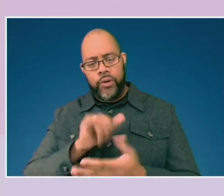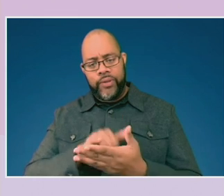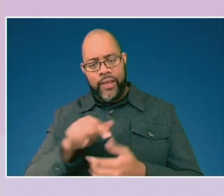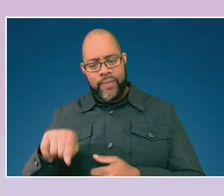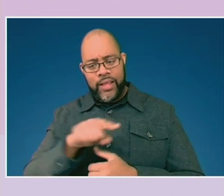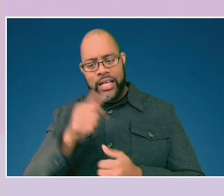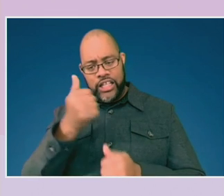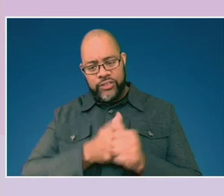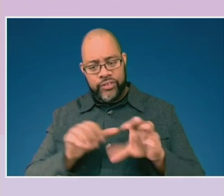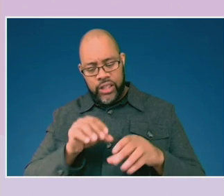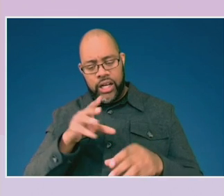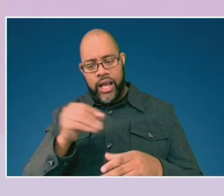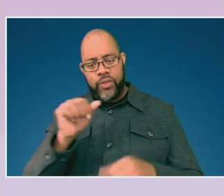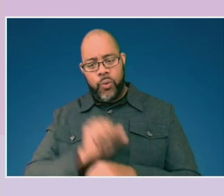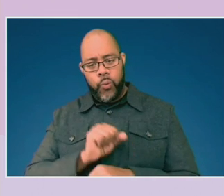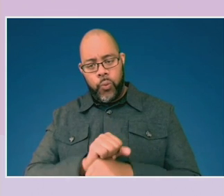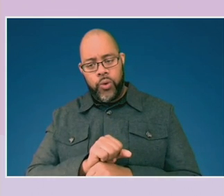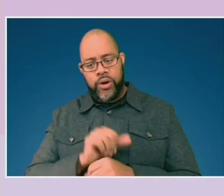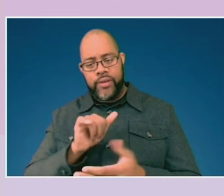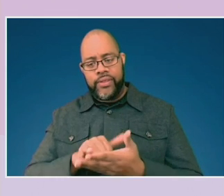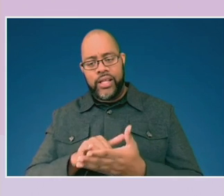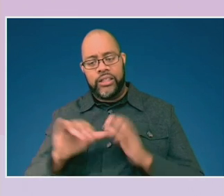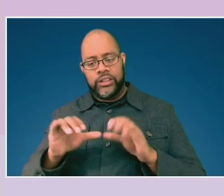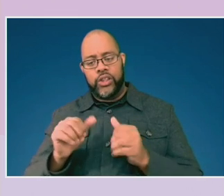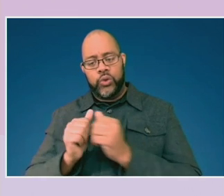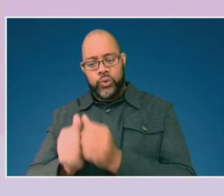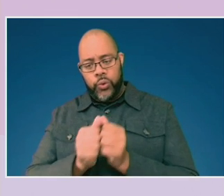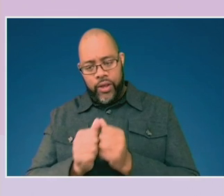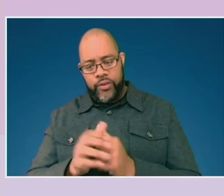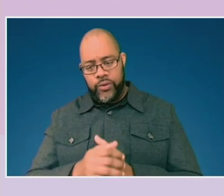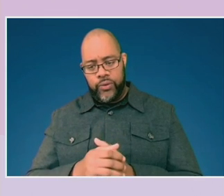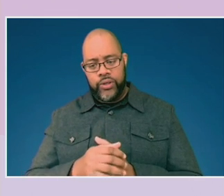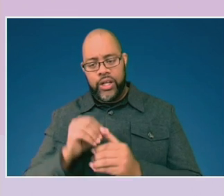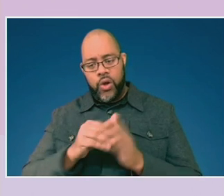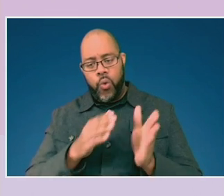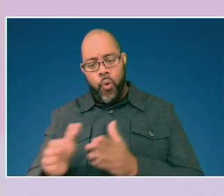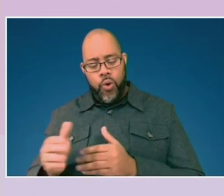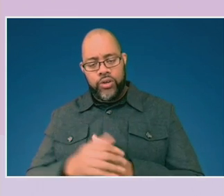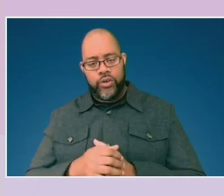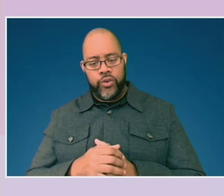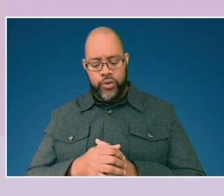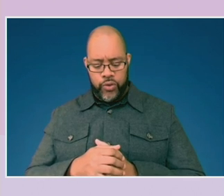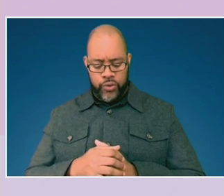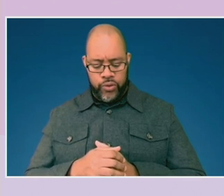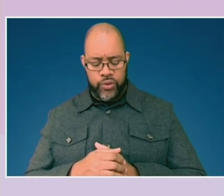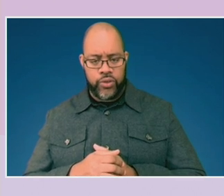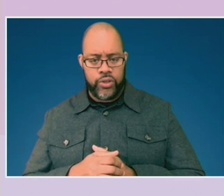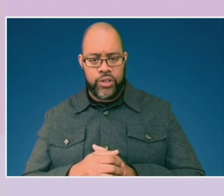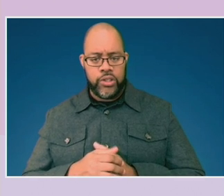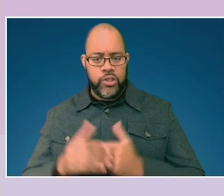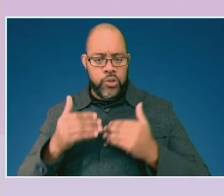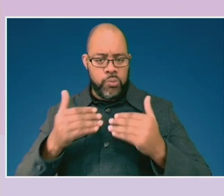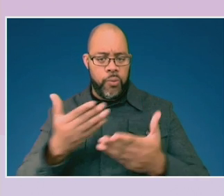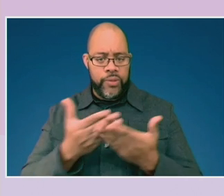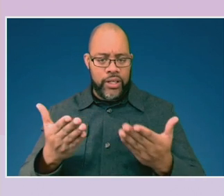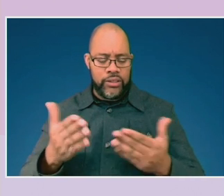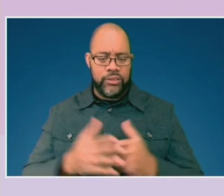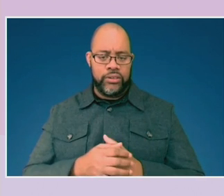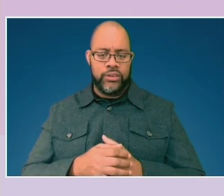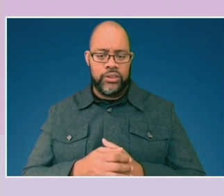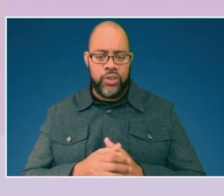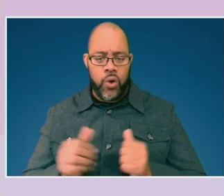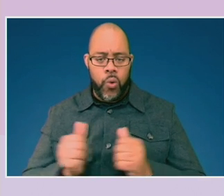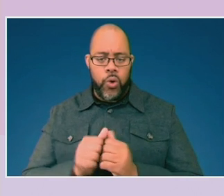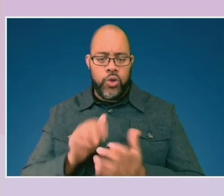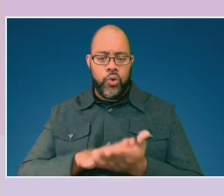each done and the work that has been done together in order to move things forward with